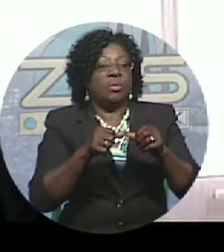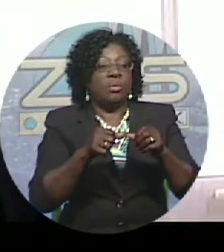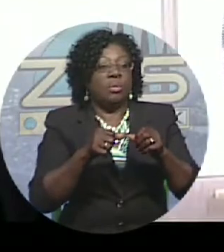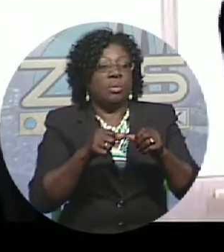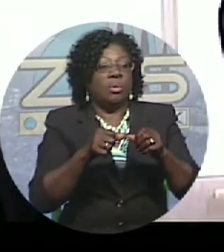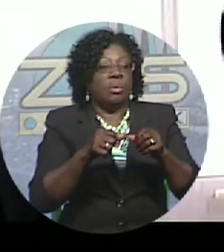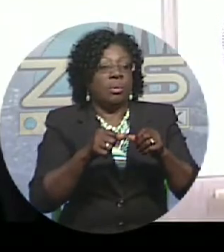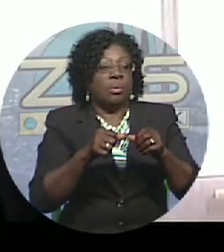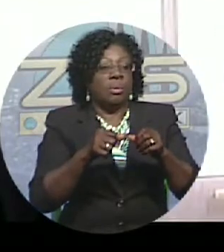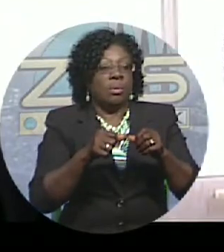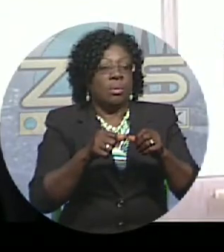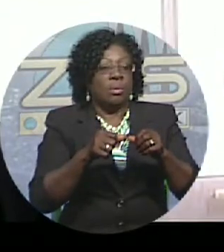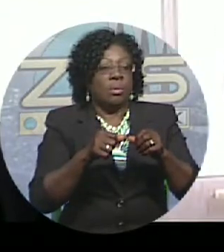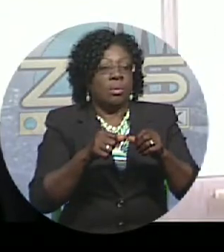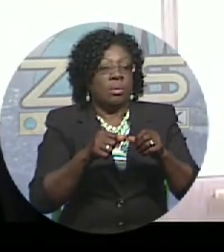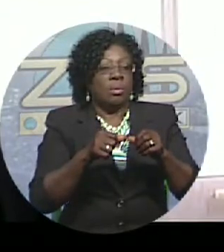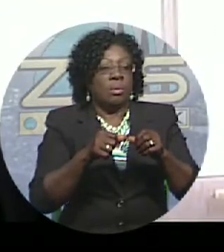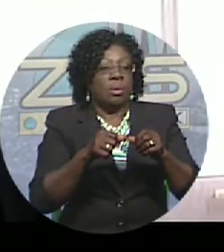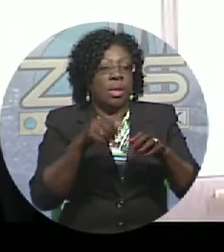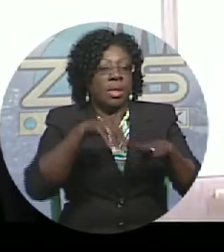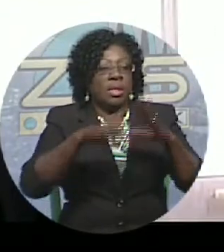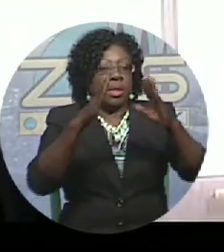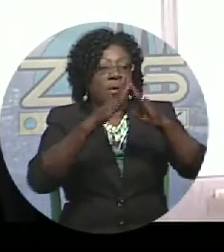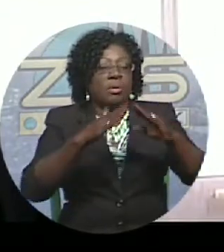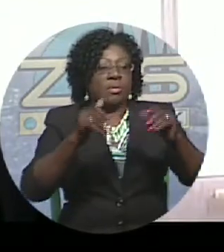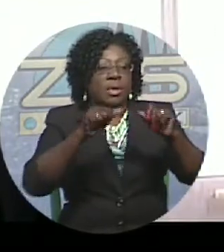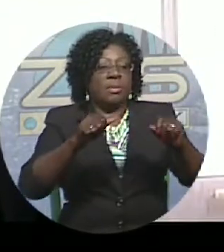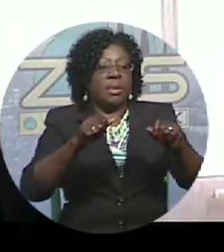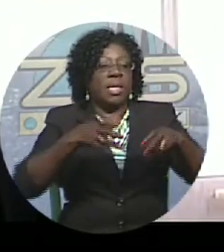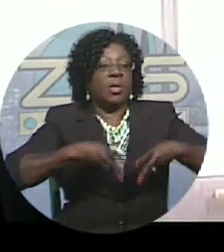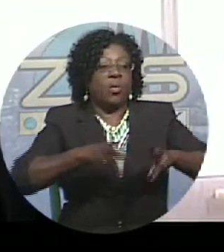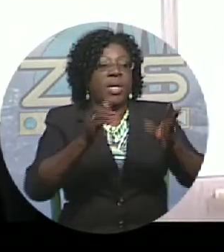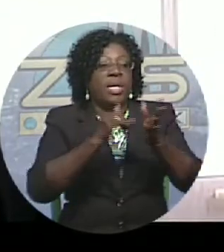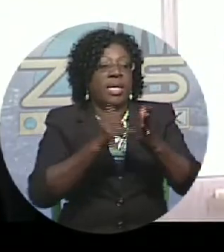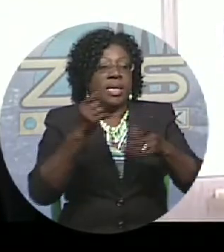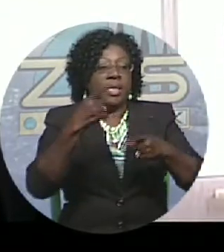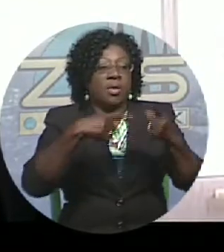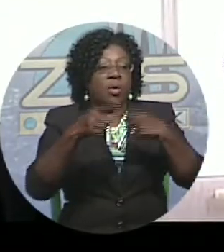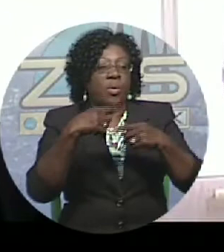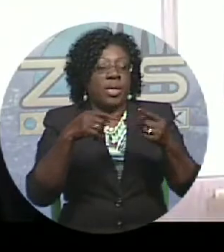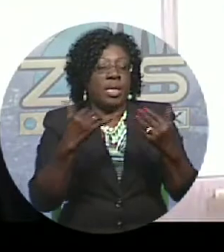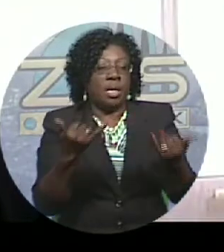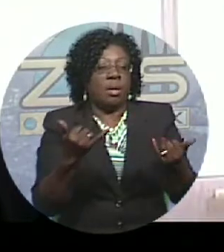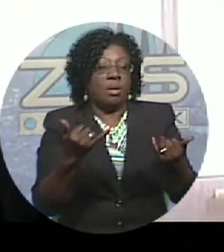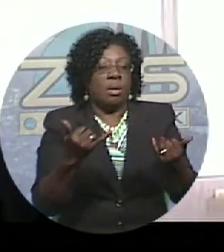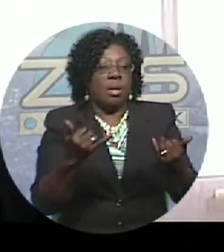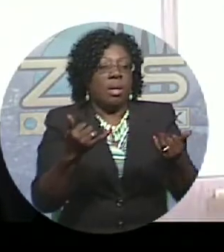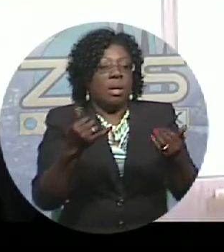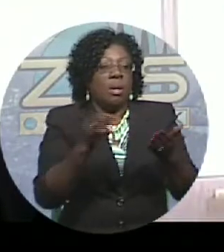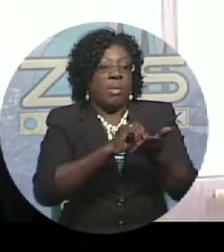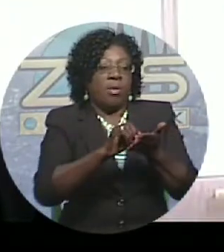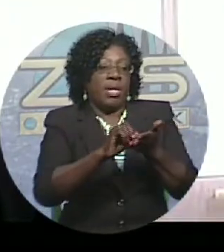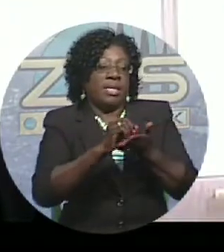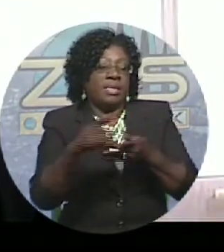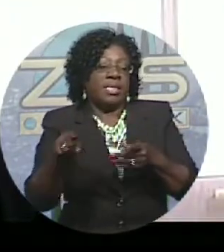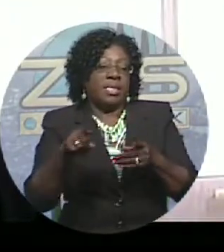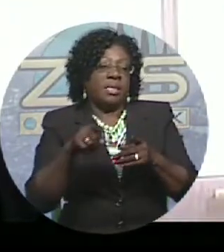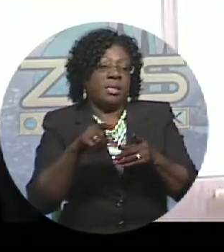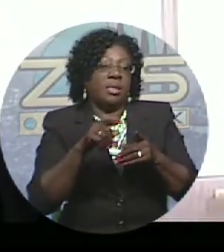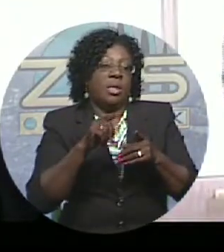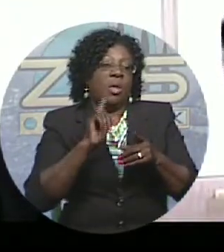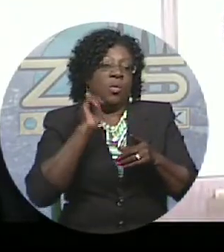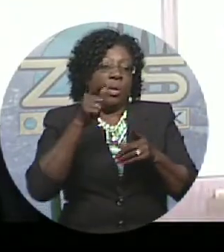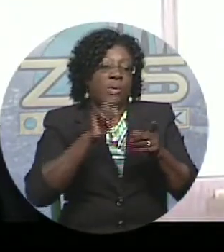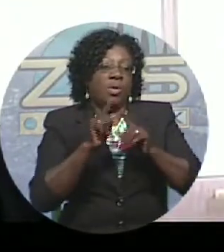this party in the manner in which it's operating right now. That resignation will go out during the course of tomorrow to the